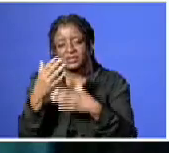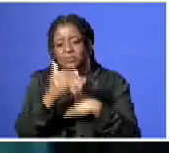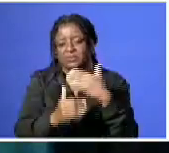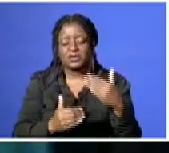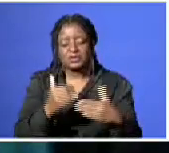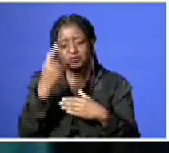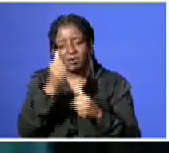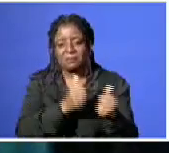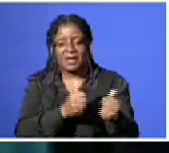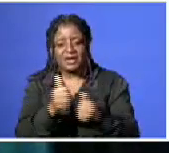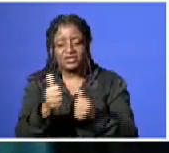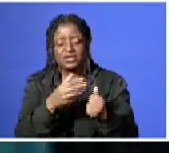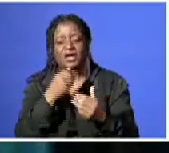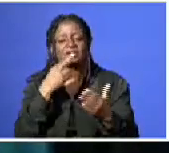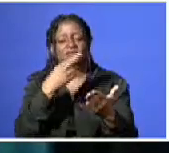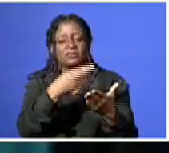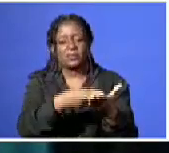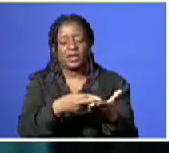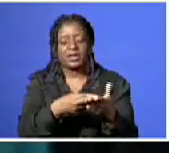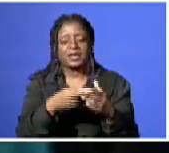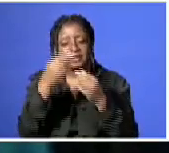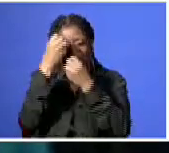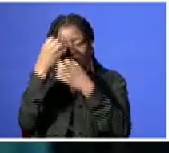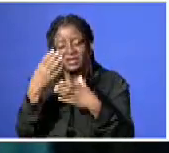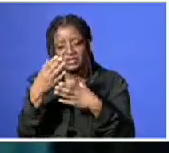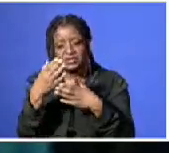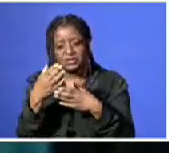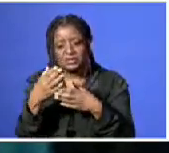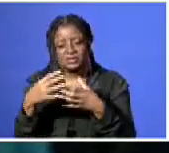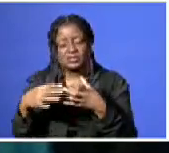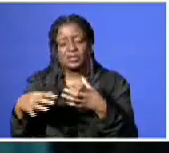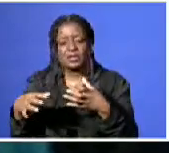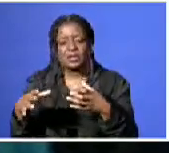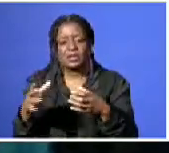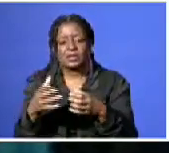reporting information has been compounded by rising numbers.